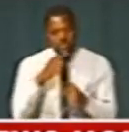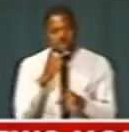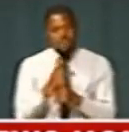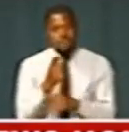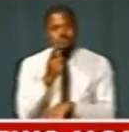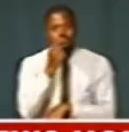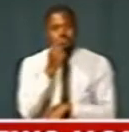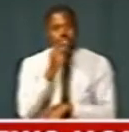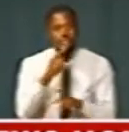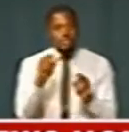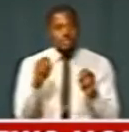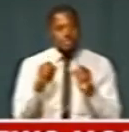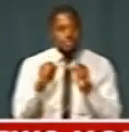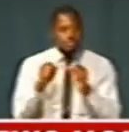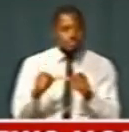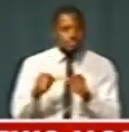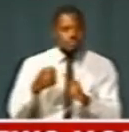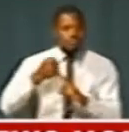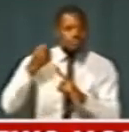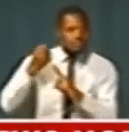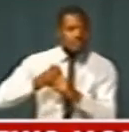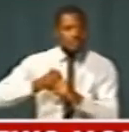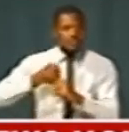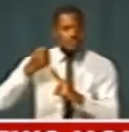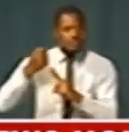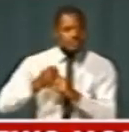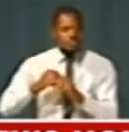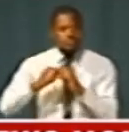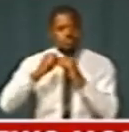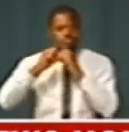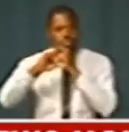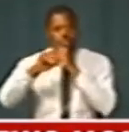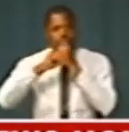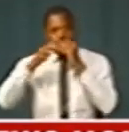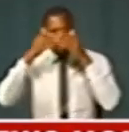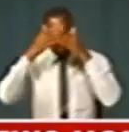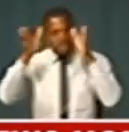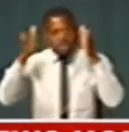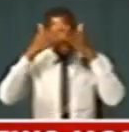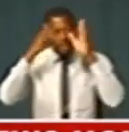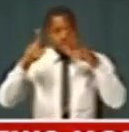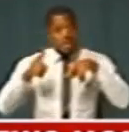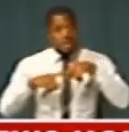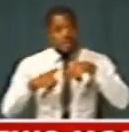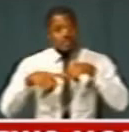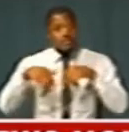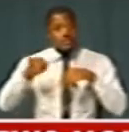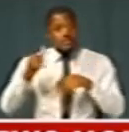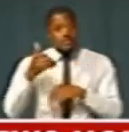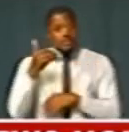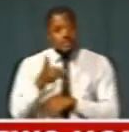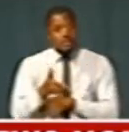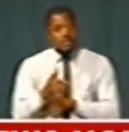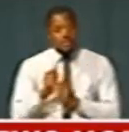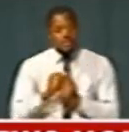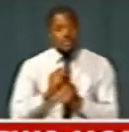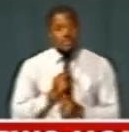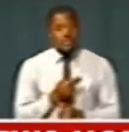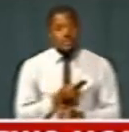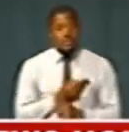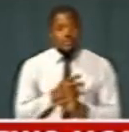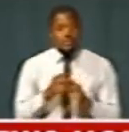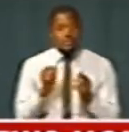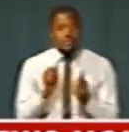silent, but continue to create the awareness that HIV is still with us so